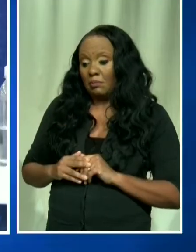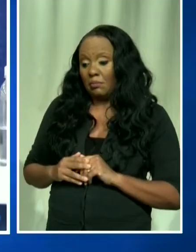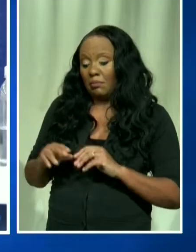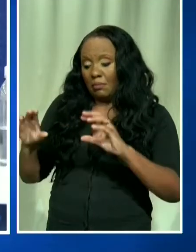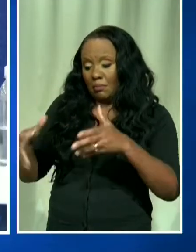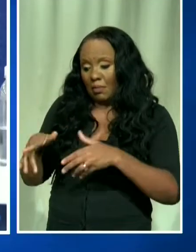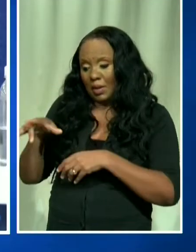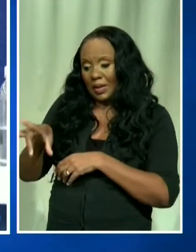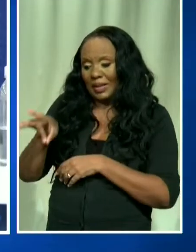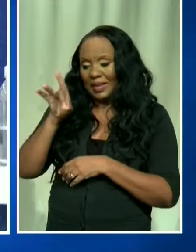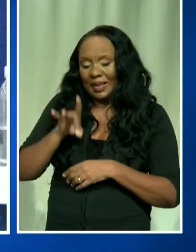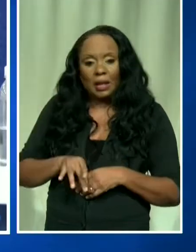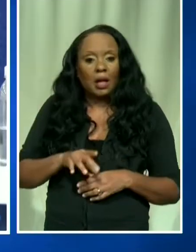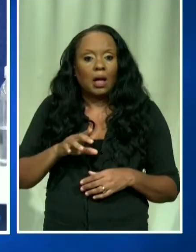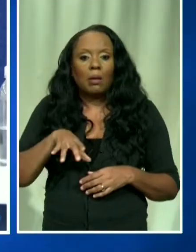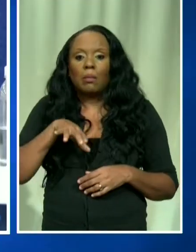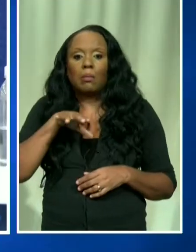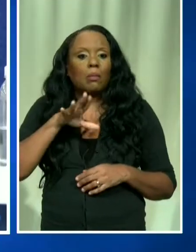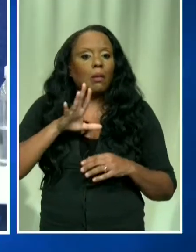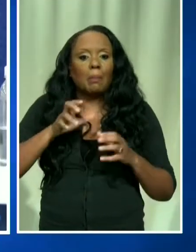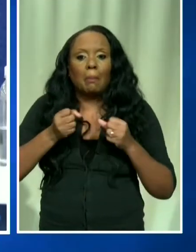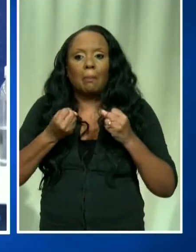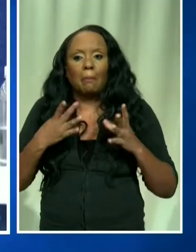mobility, either by wheelchair or stretcher.